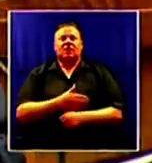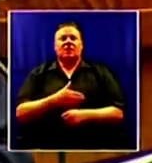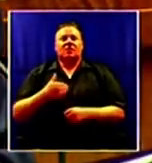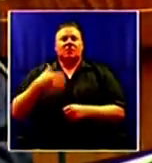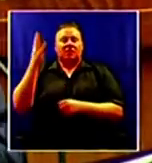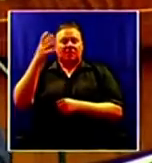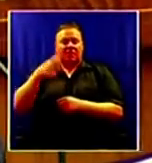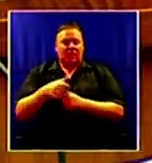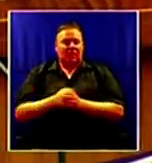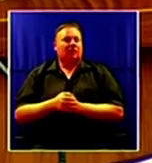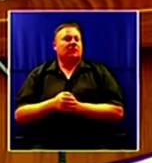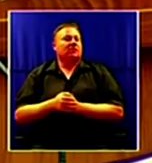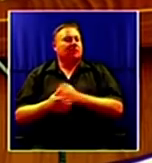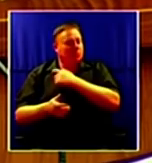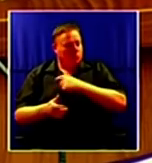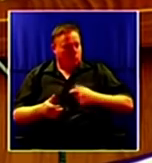President of the Republic of South Africa,